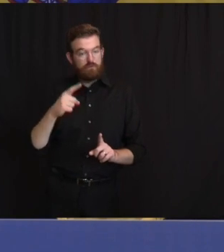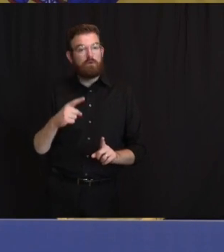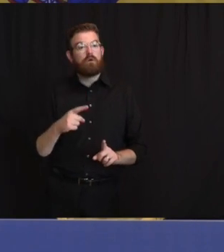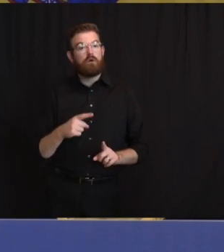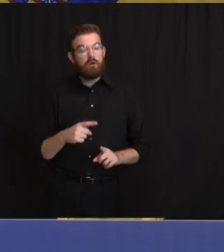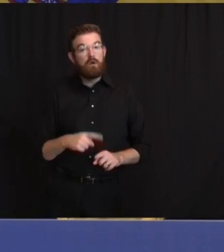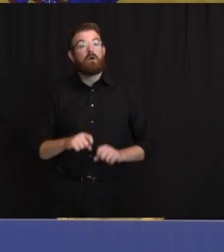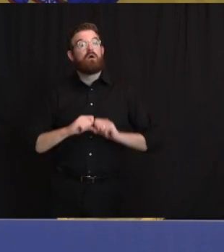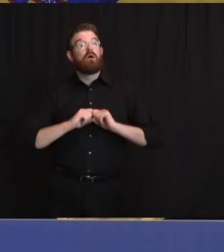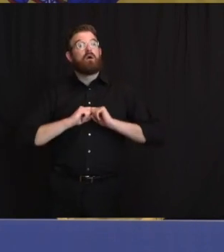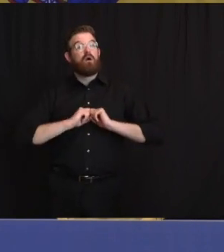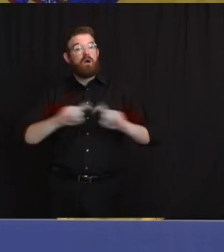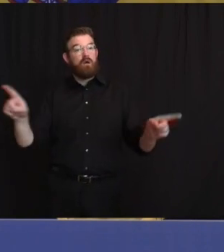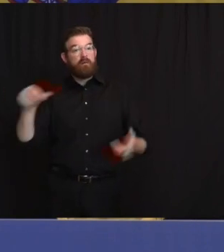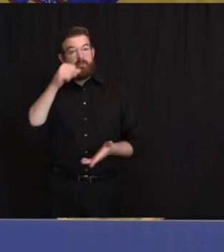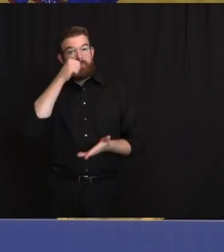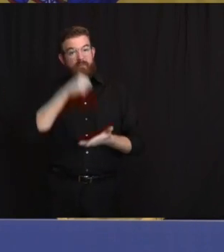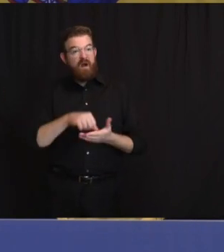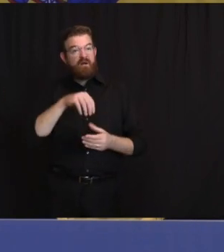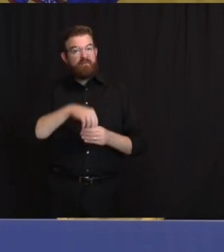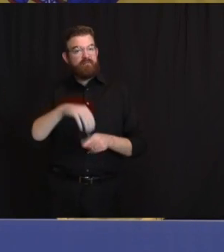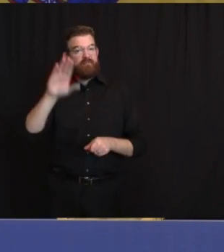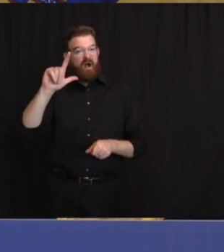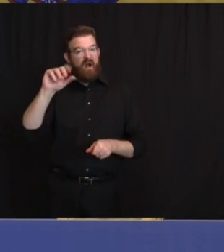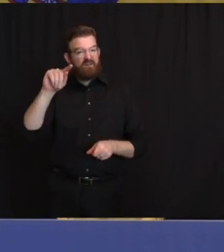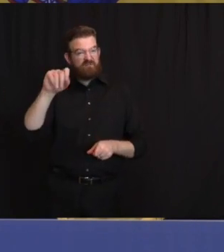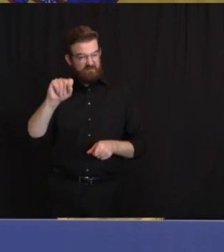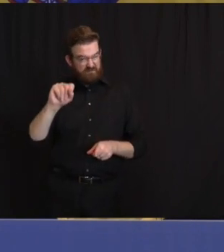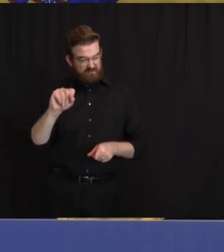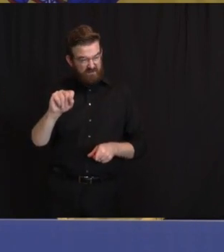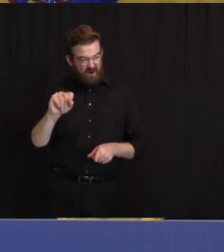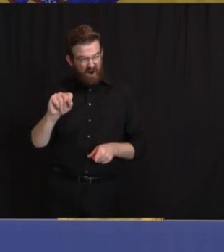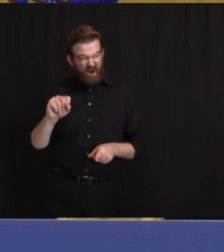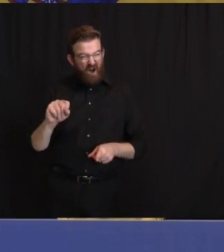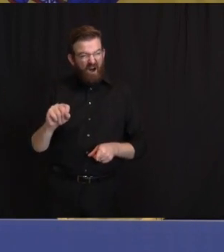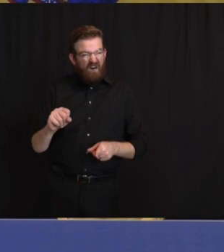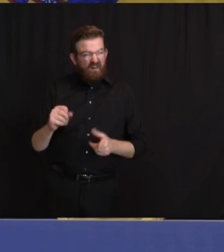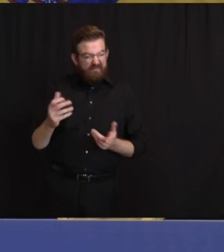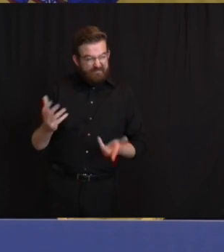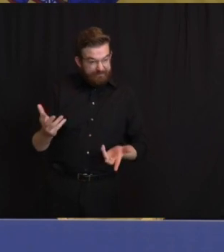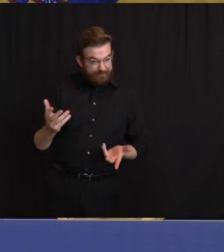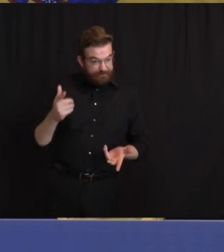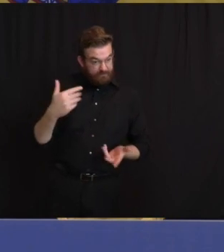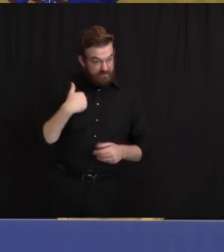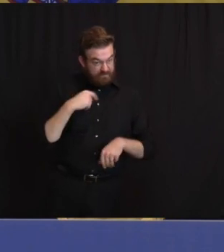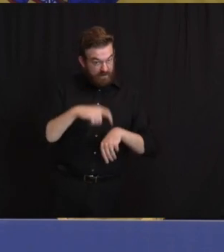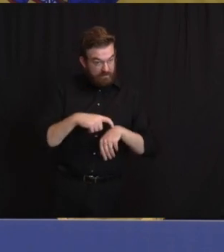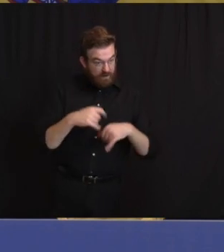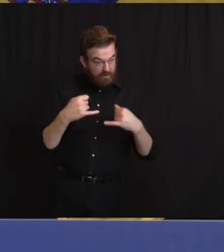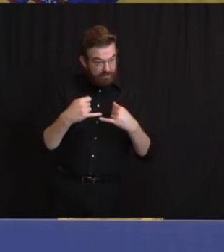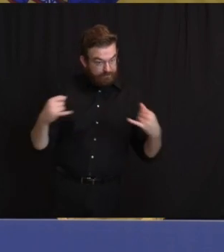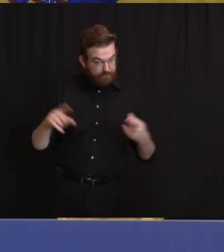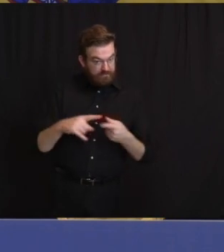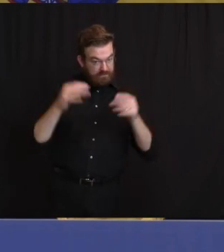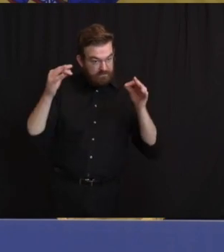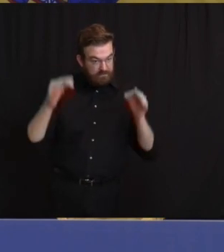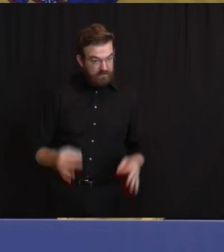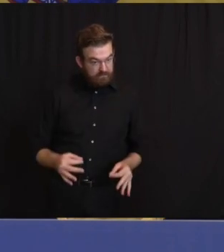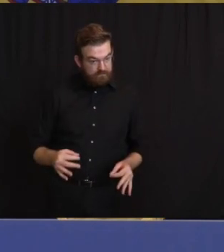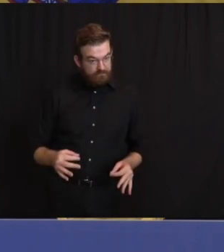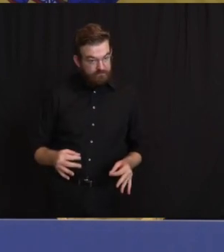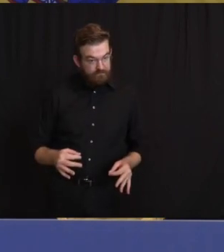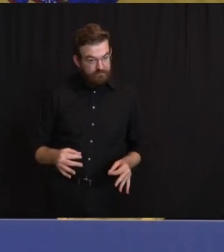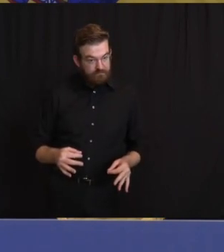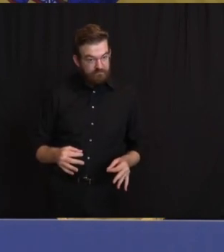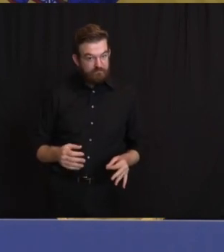mail-in ballots that they have. So I'm wondering, do you have a timeline to make a decision about in-person voting for the